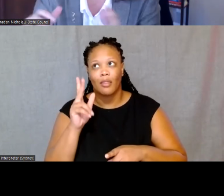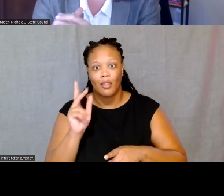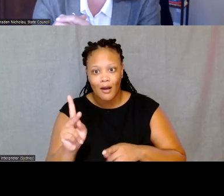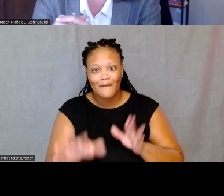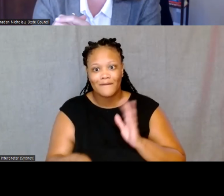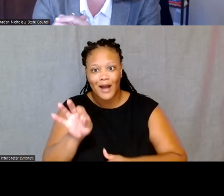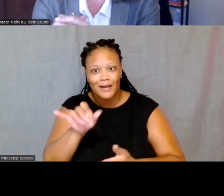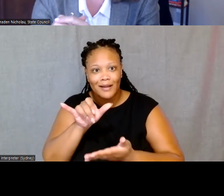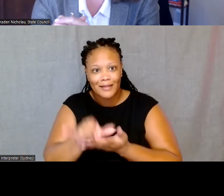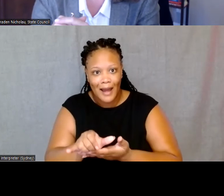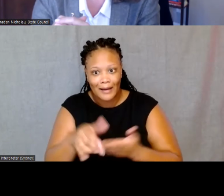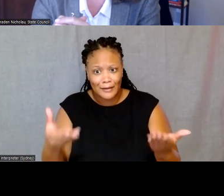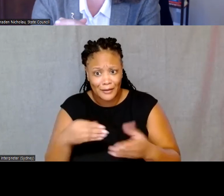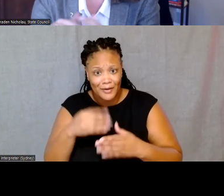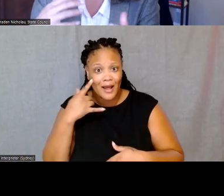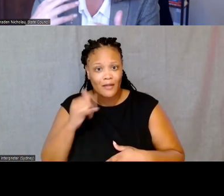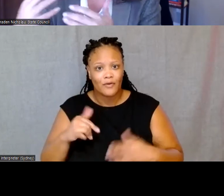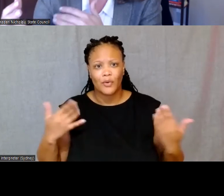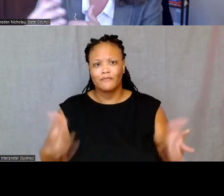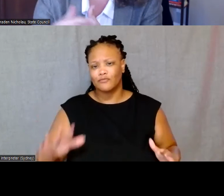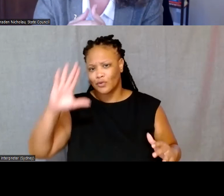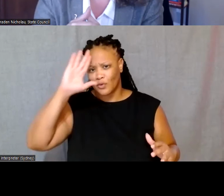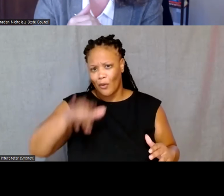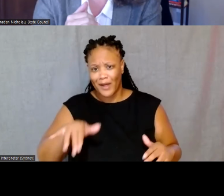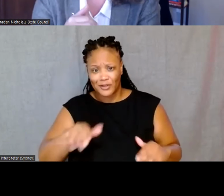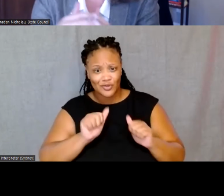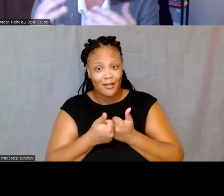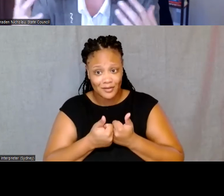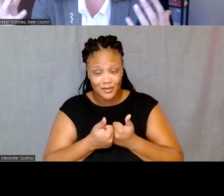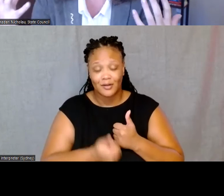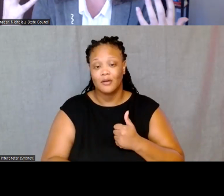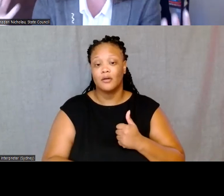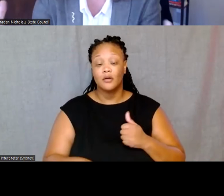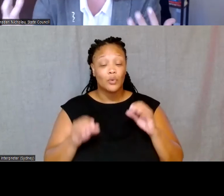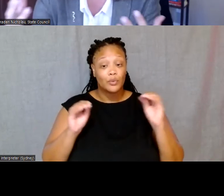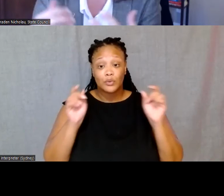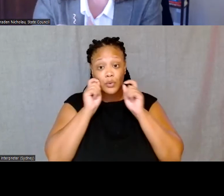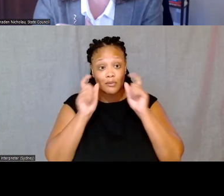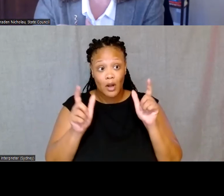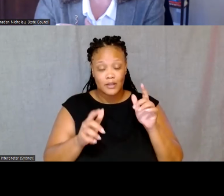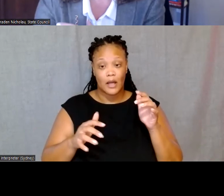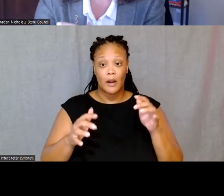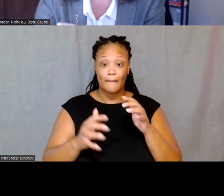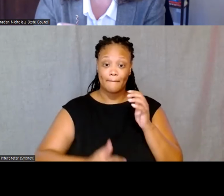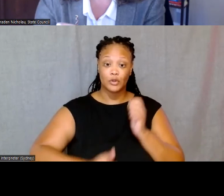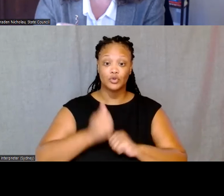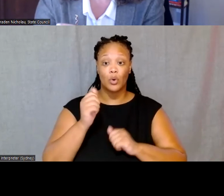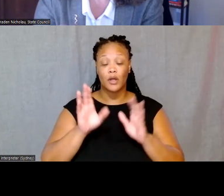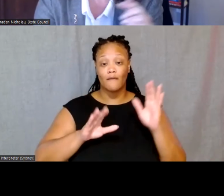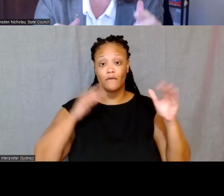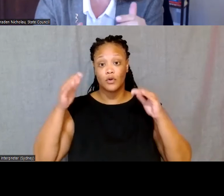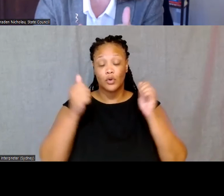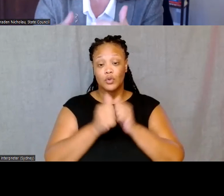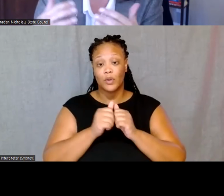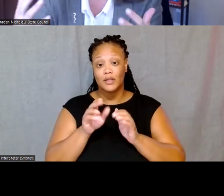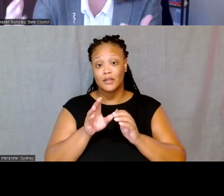how challenging that is. And so there's no surprise that a majority of adults with developmental disabilities